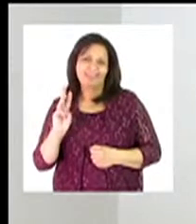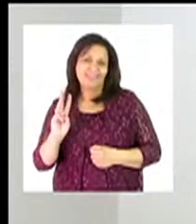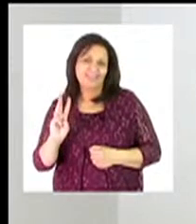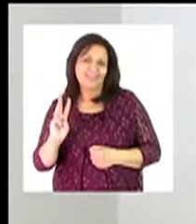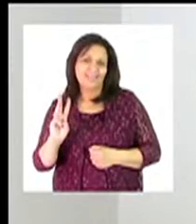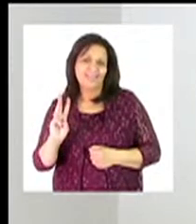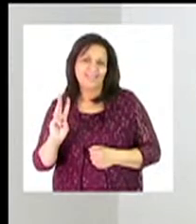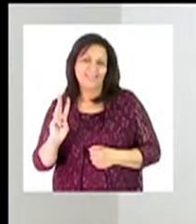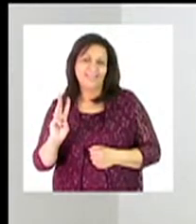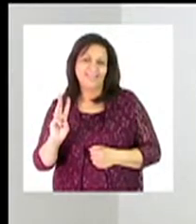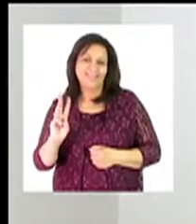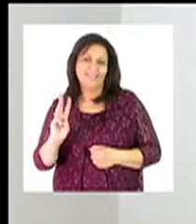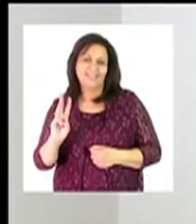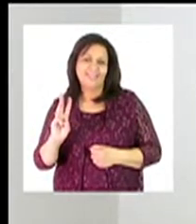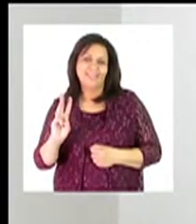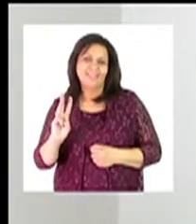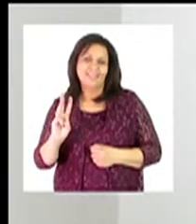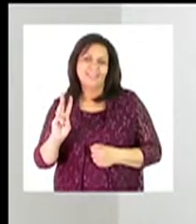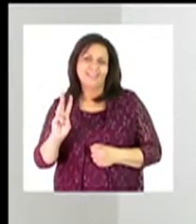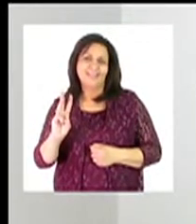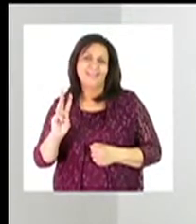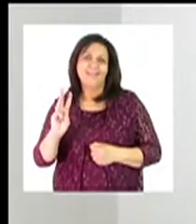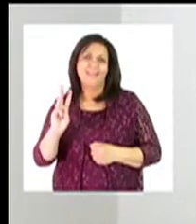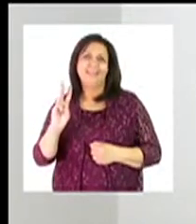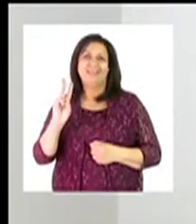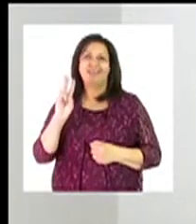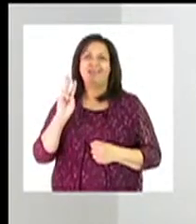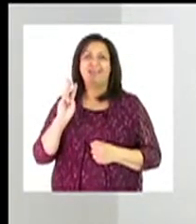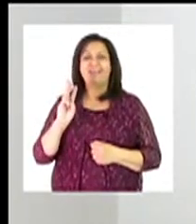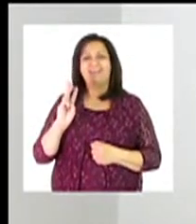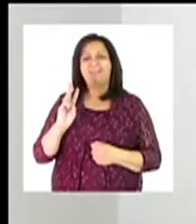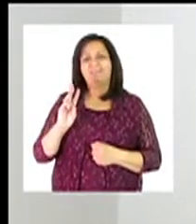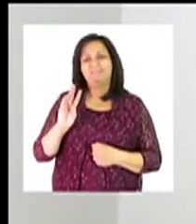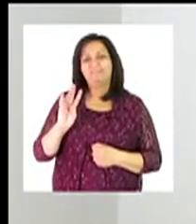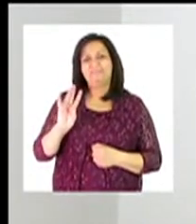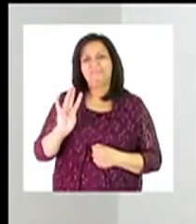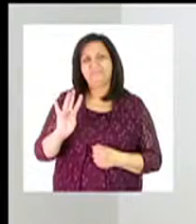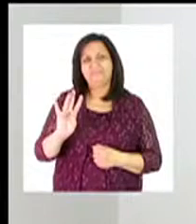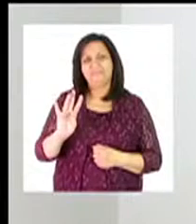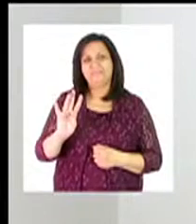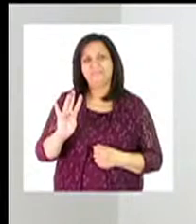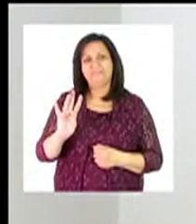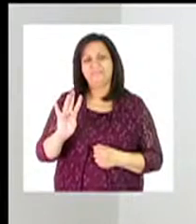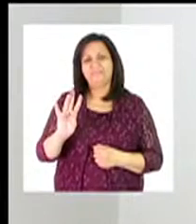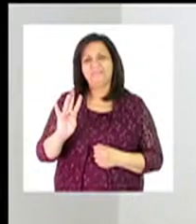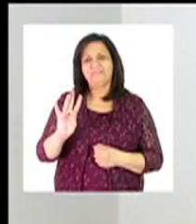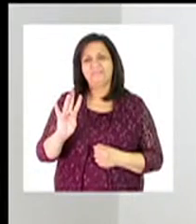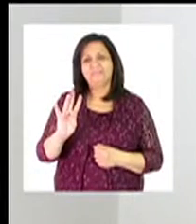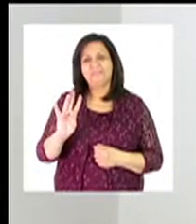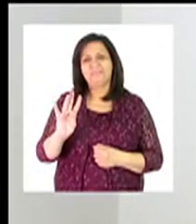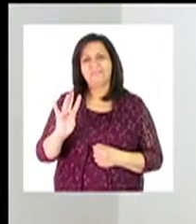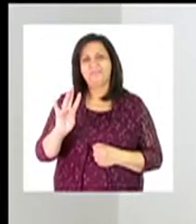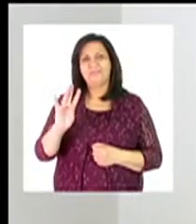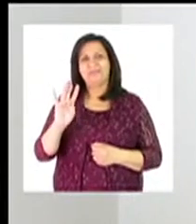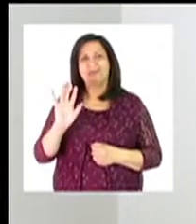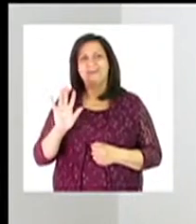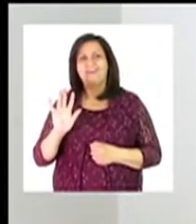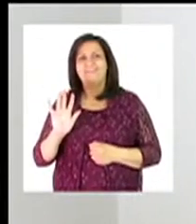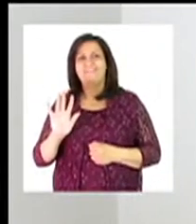2, 3, for